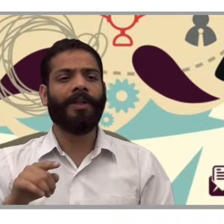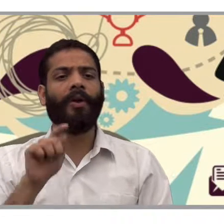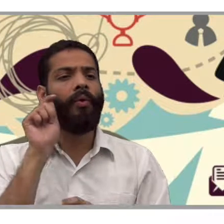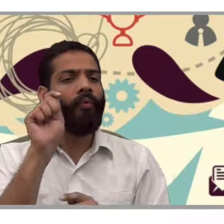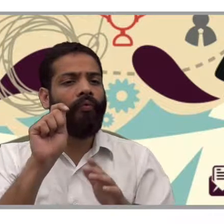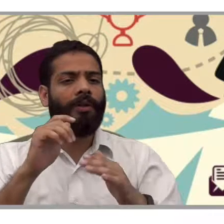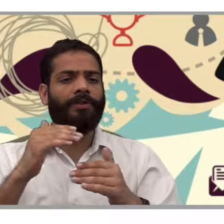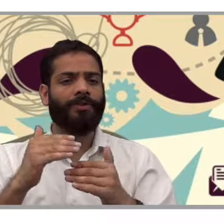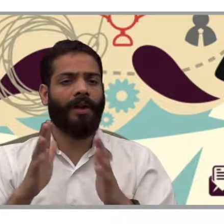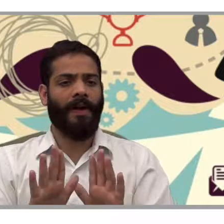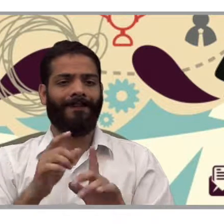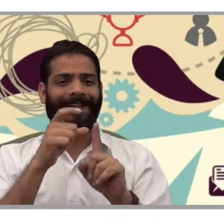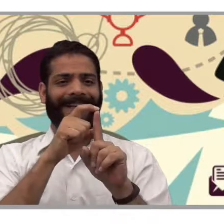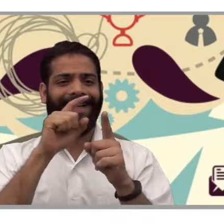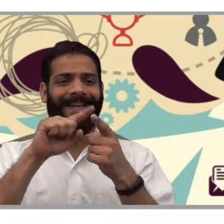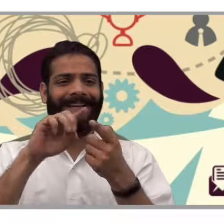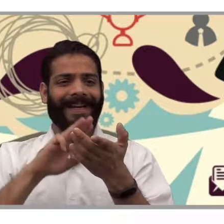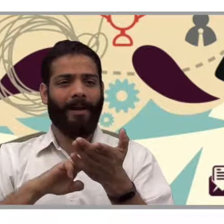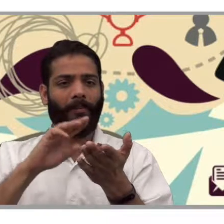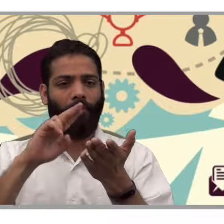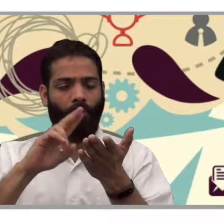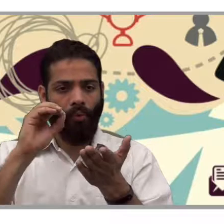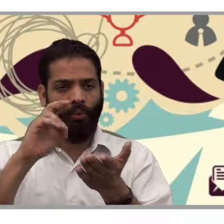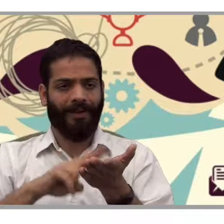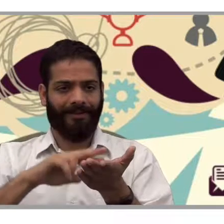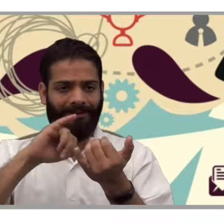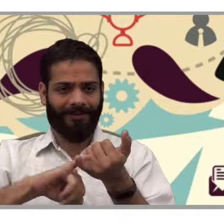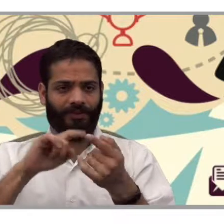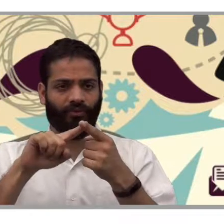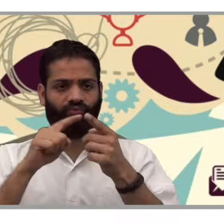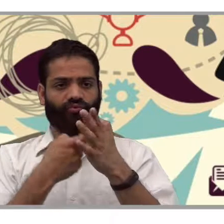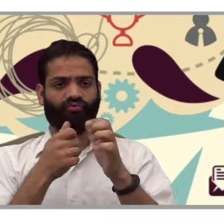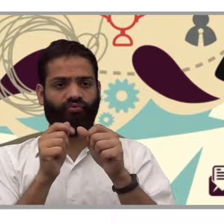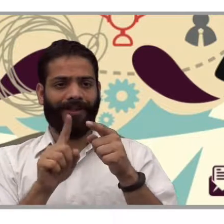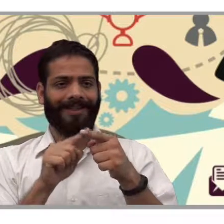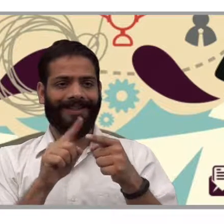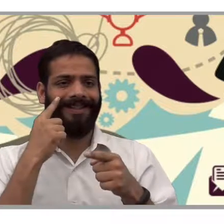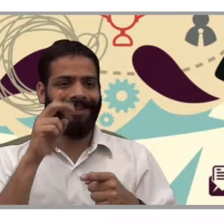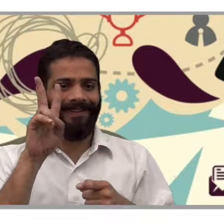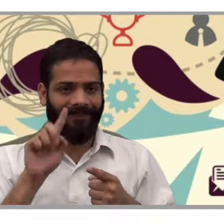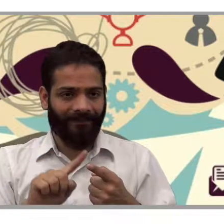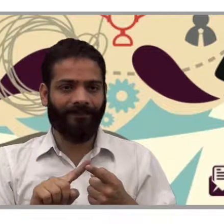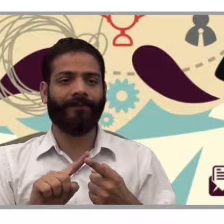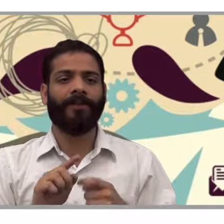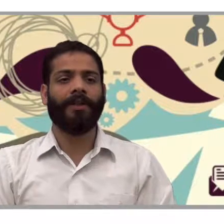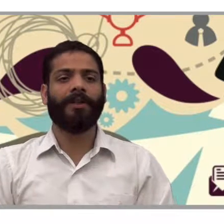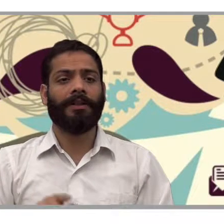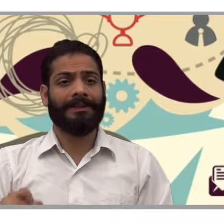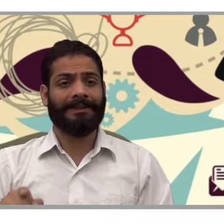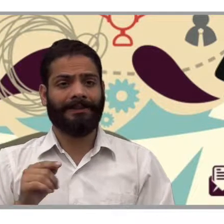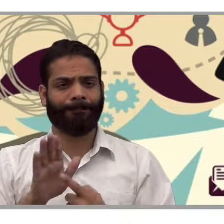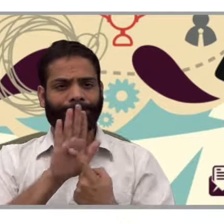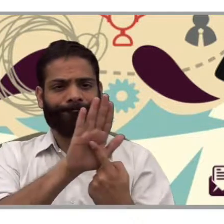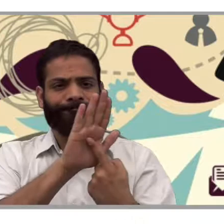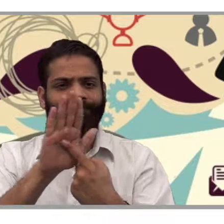However, it is not the case that each and every instance of an index has necessarily deictic as